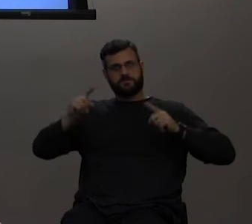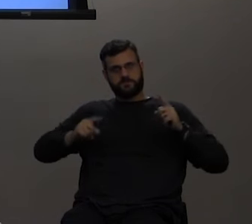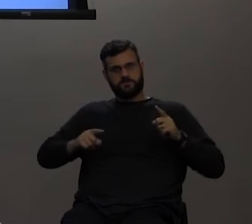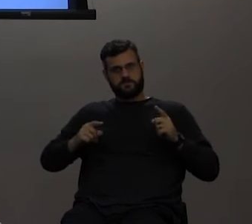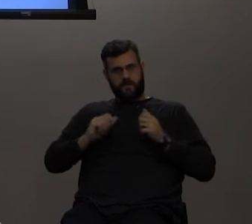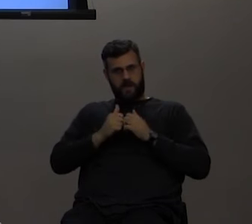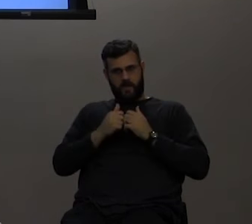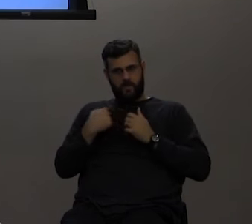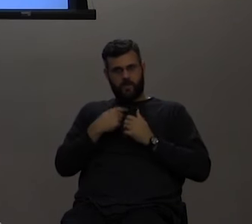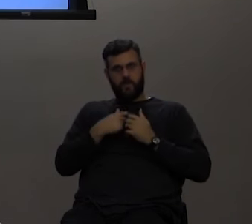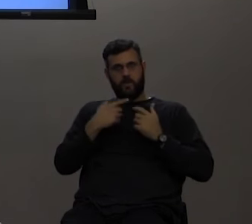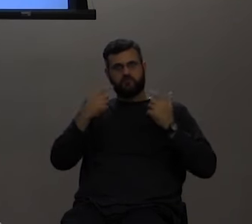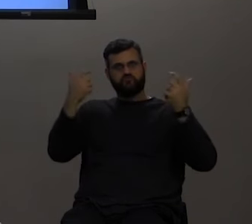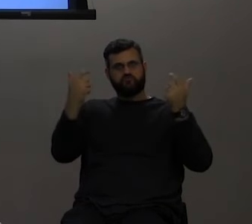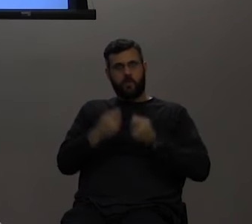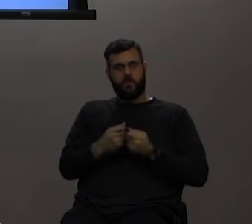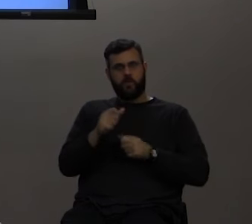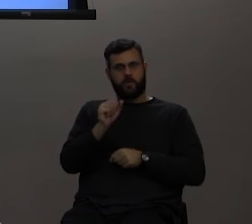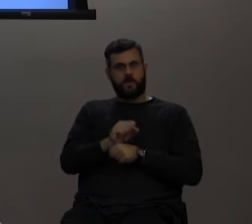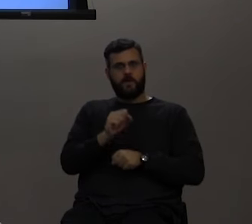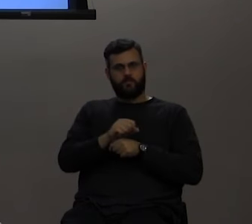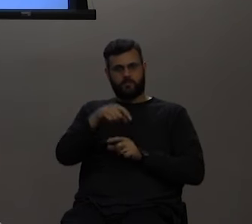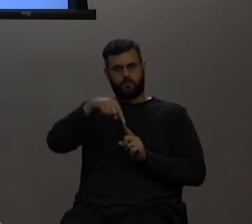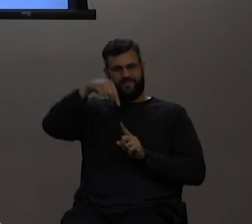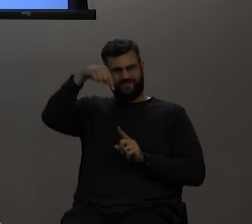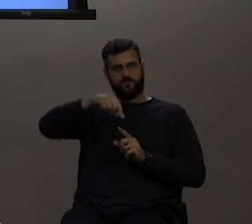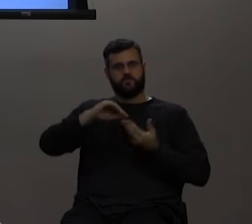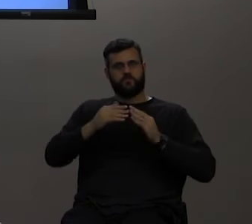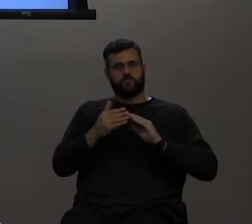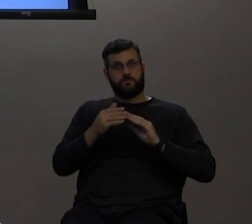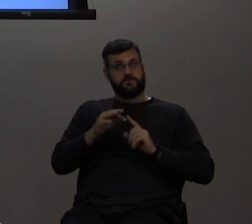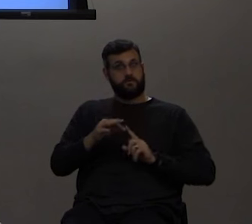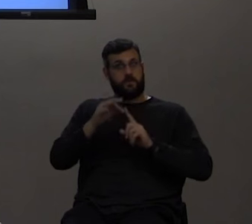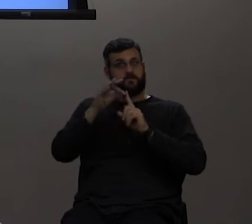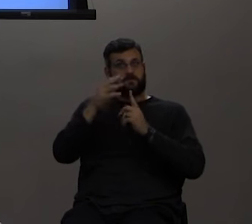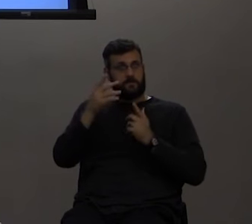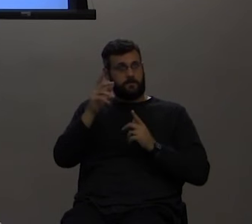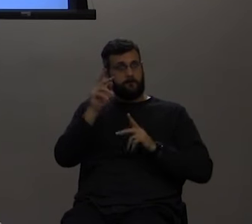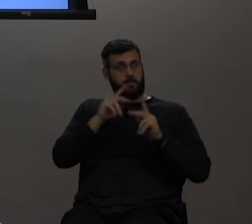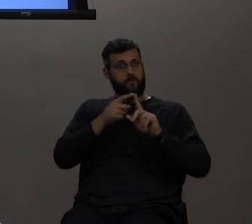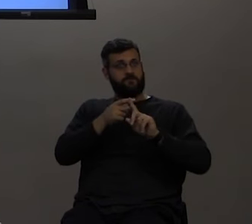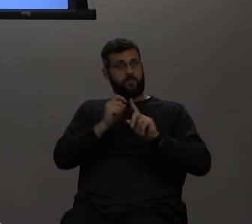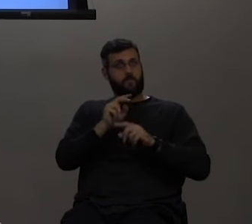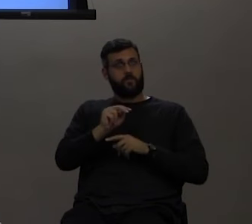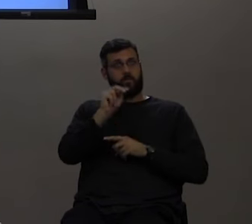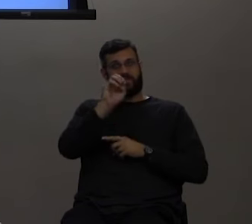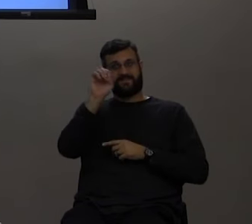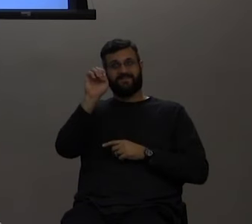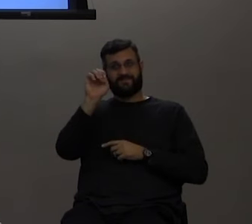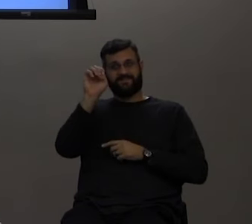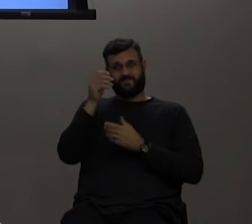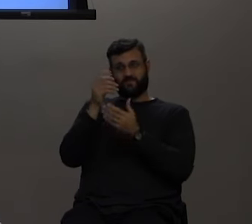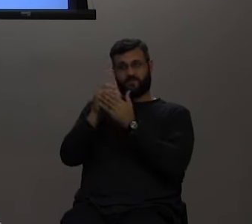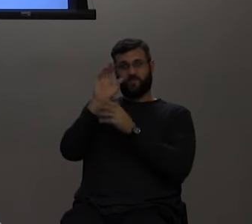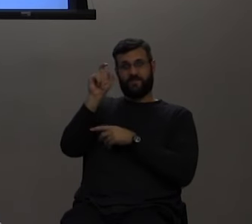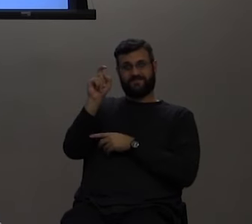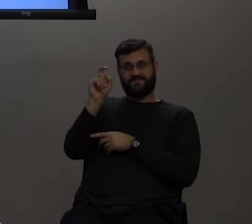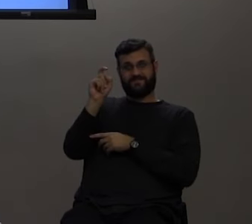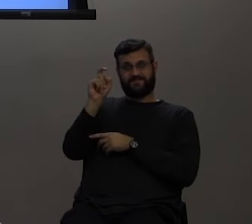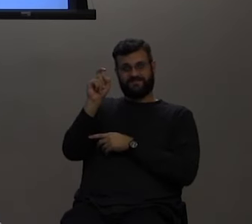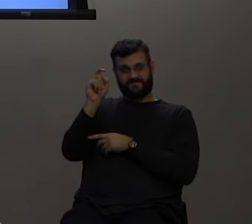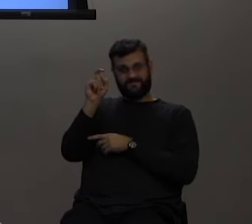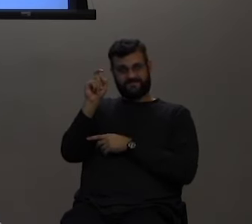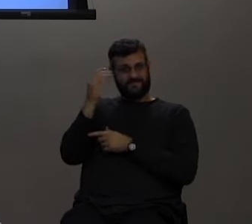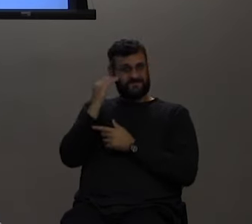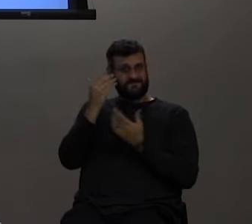our draw for laborers here to the community, particularly the size of folks that are coming from the Northeast, which is up towards Lexington, and